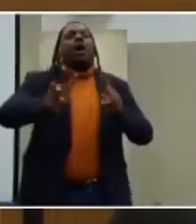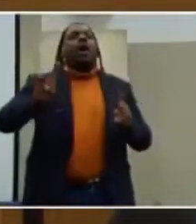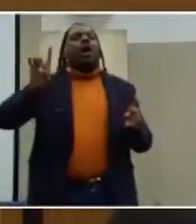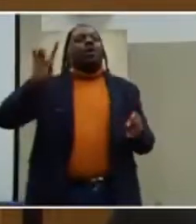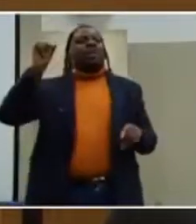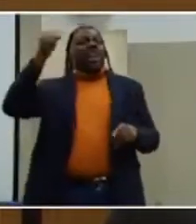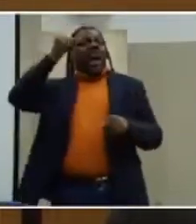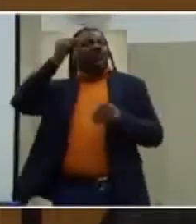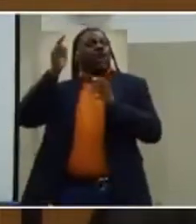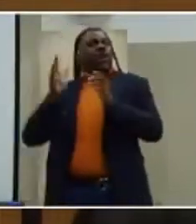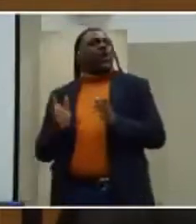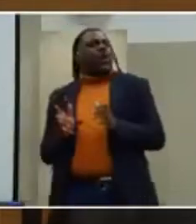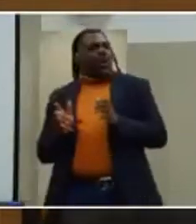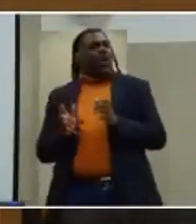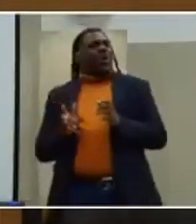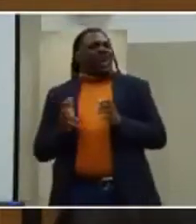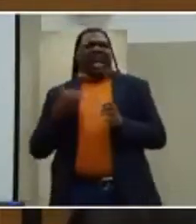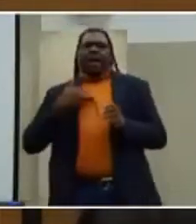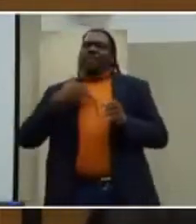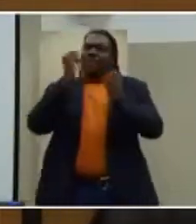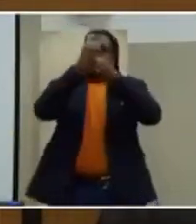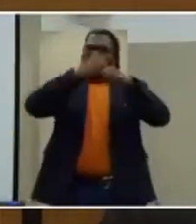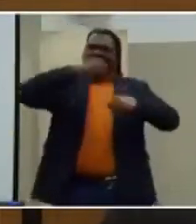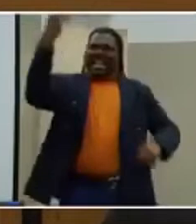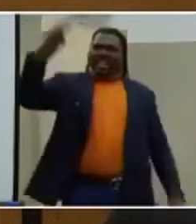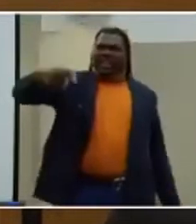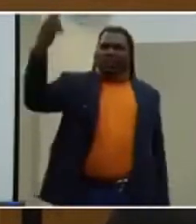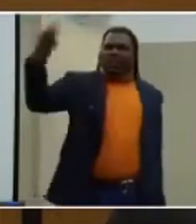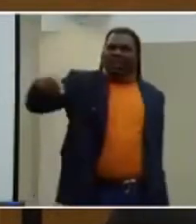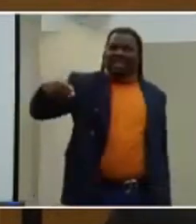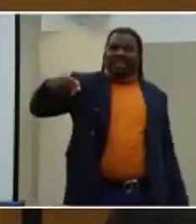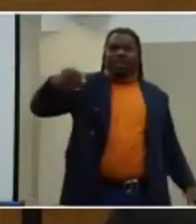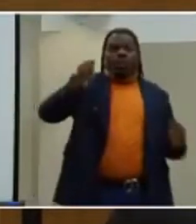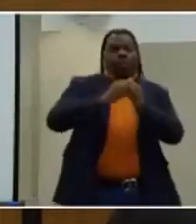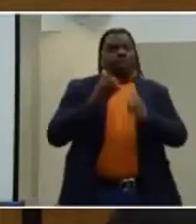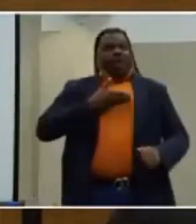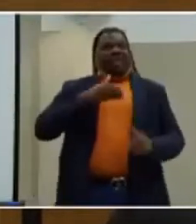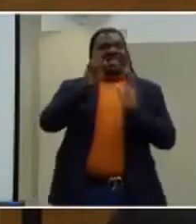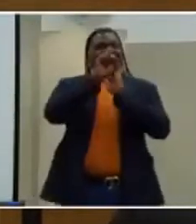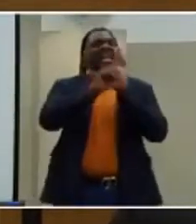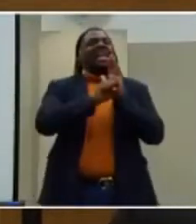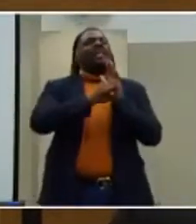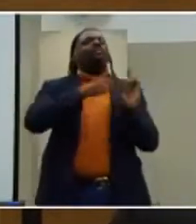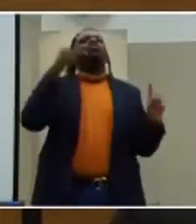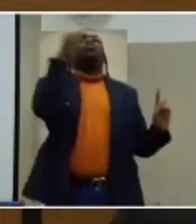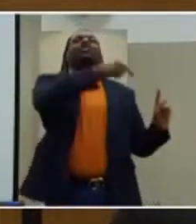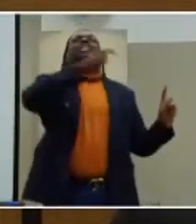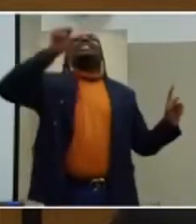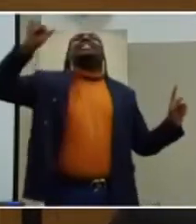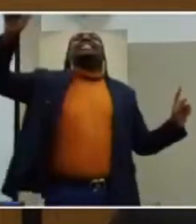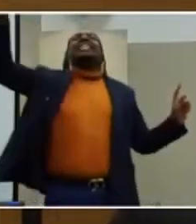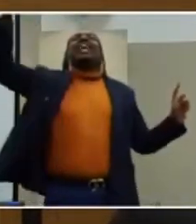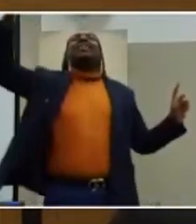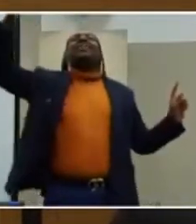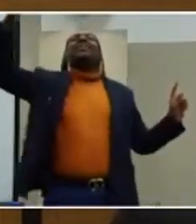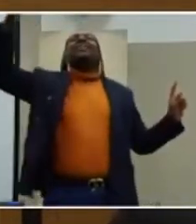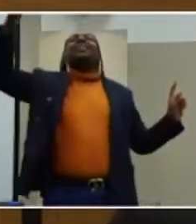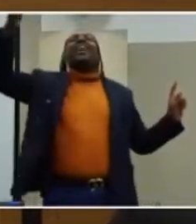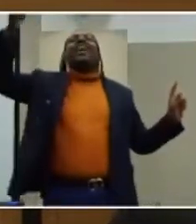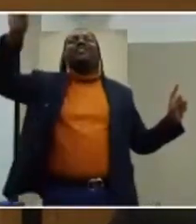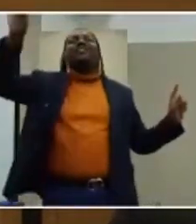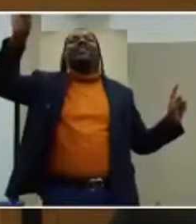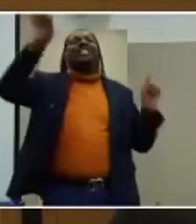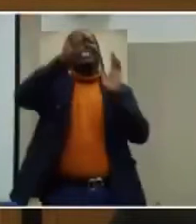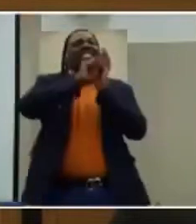Governor Miller has made history in our state. She is the 10th Lieutenant Governor of the state of